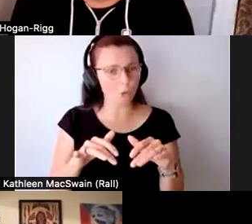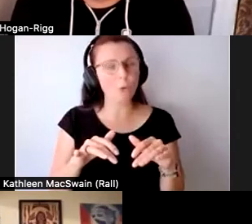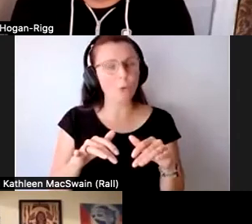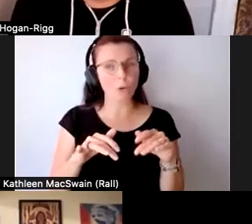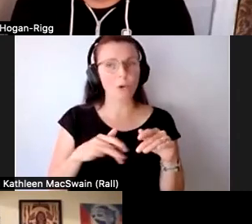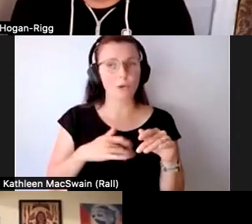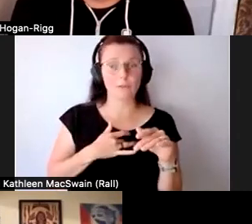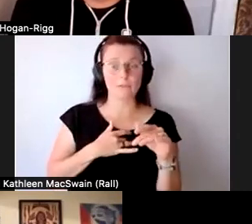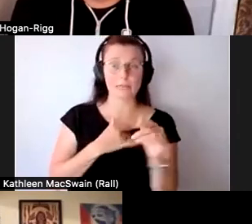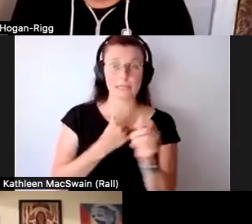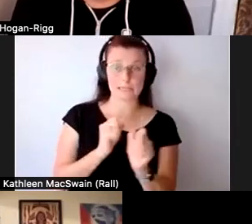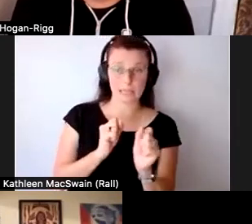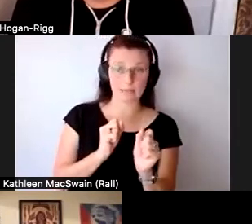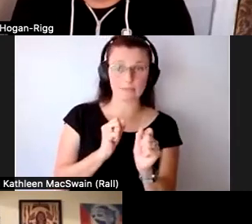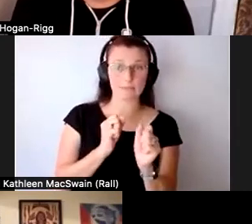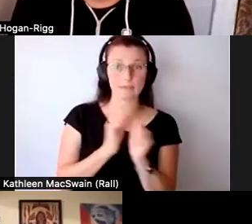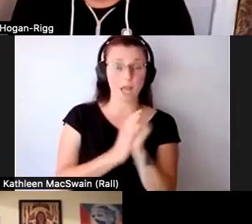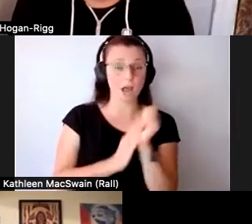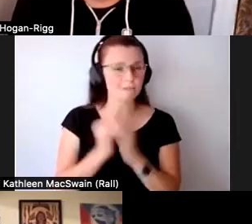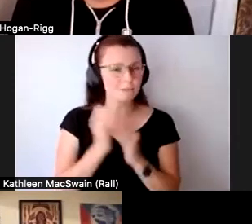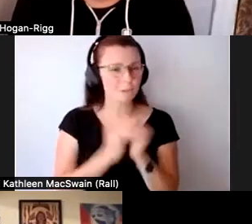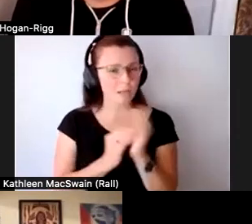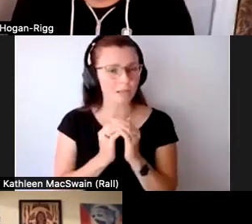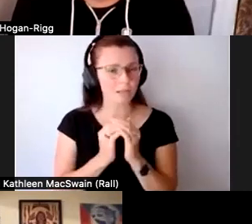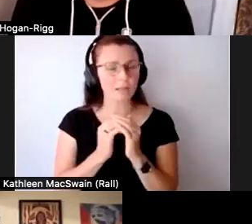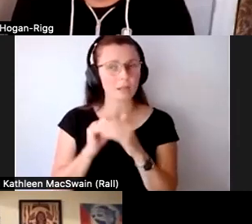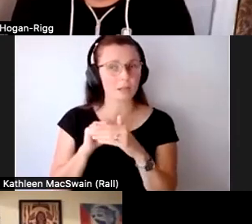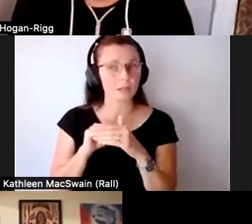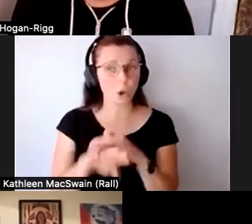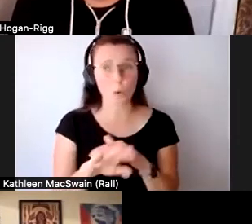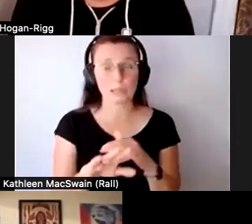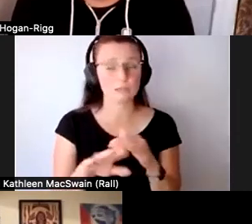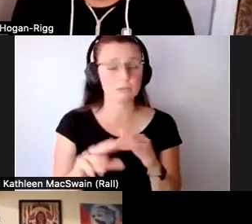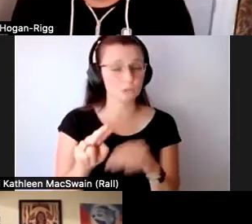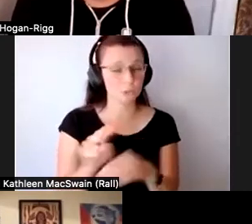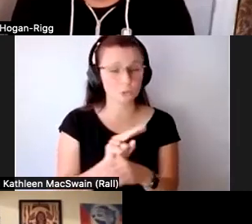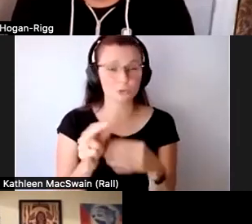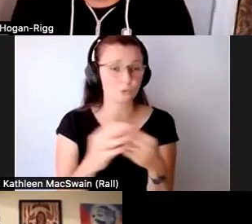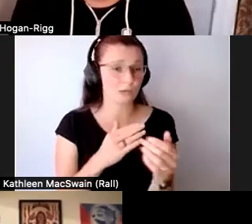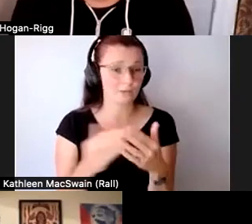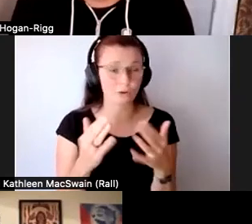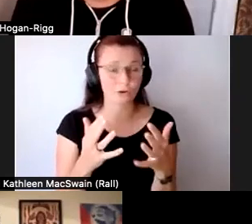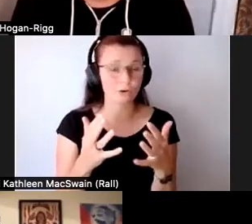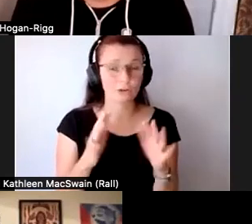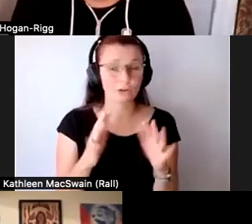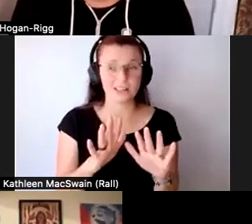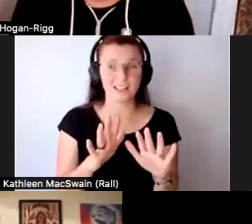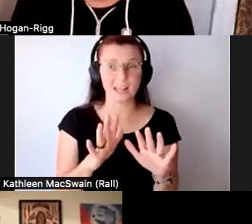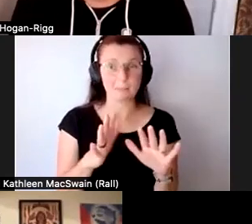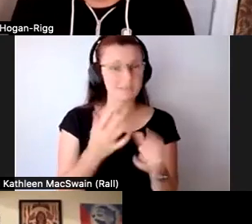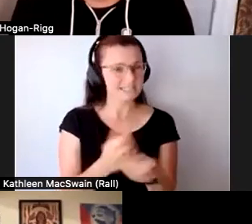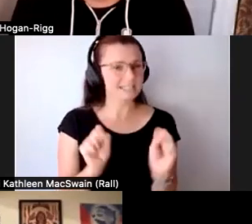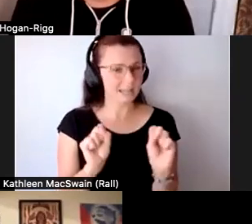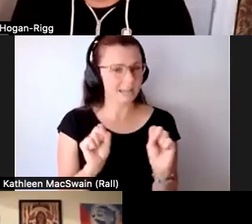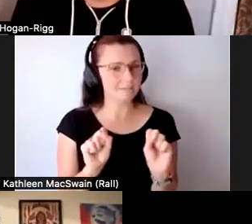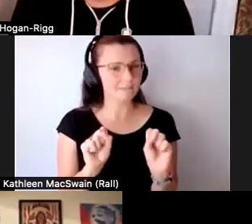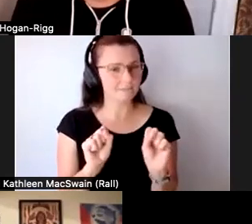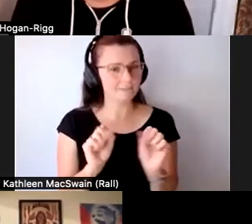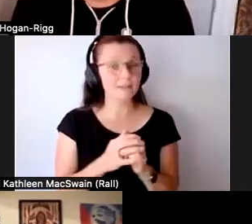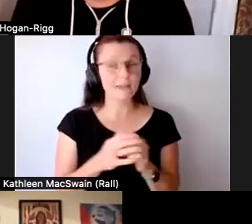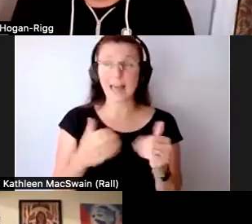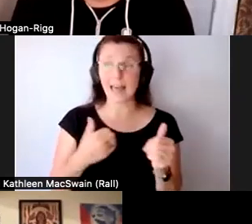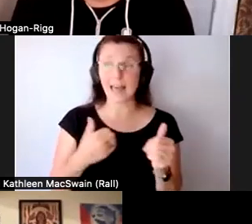were like able to get in and do what they were going to do, you know, and then have a safe place. There was an acupuncture room,